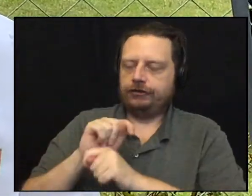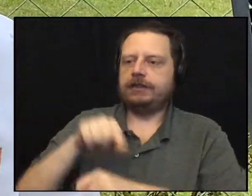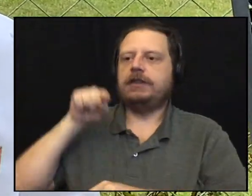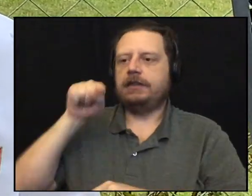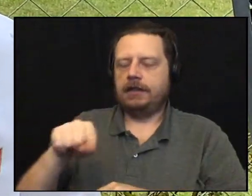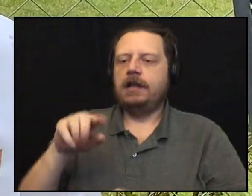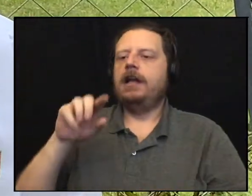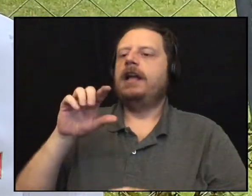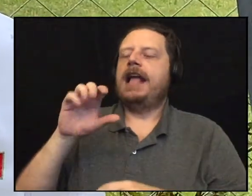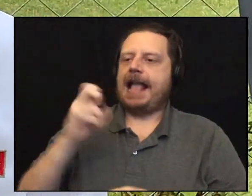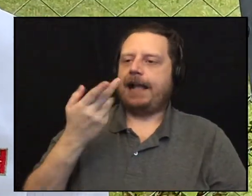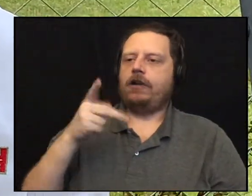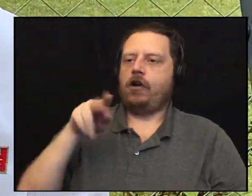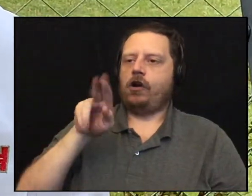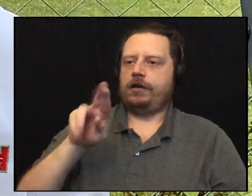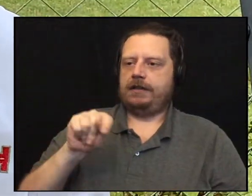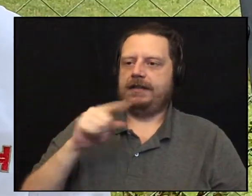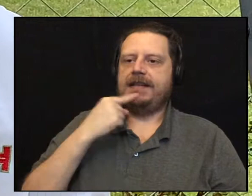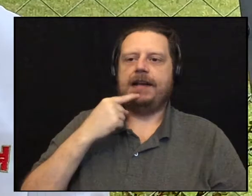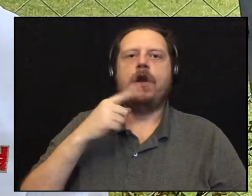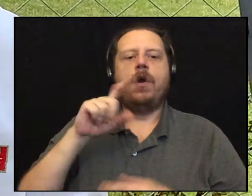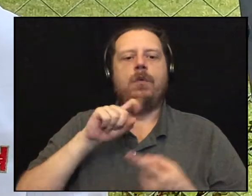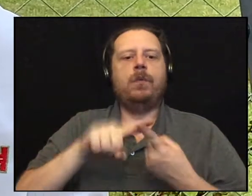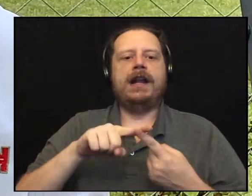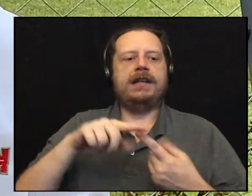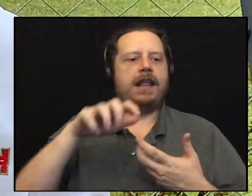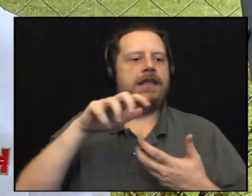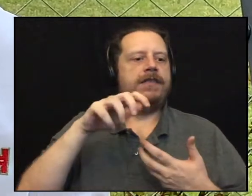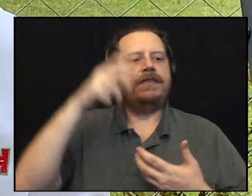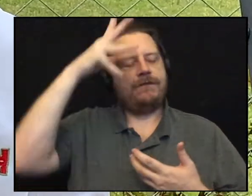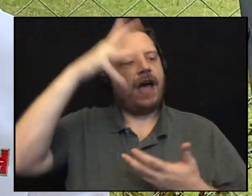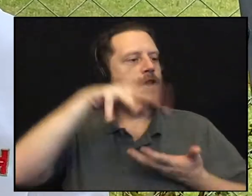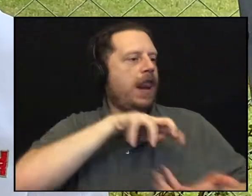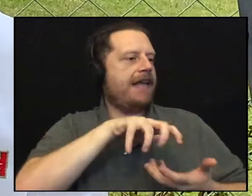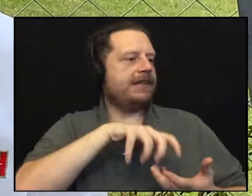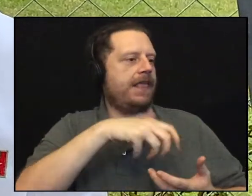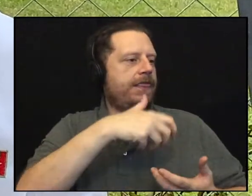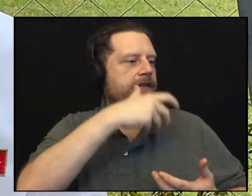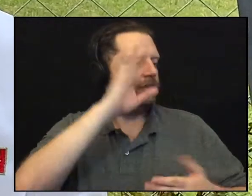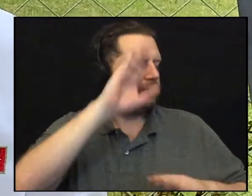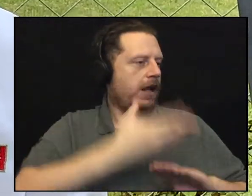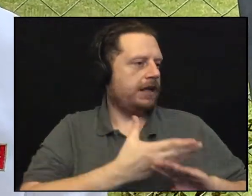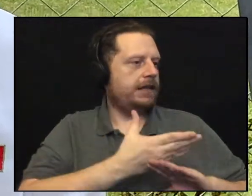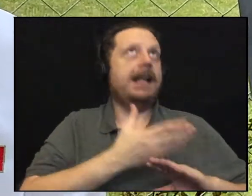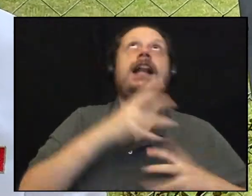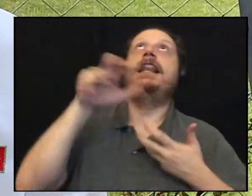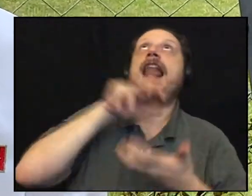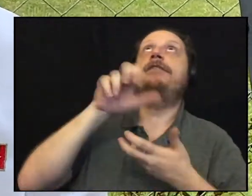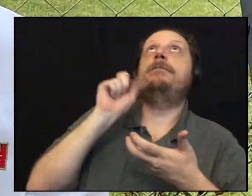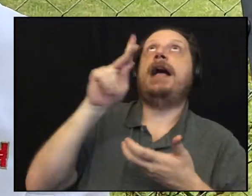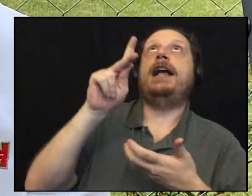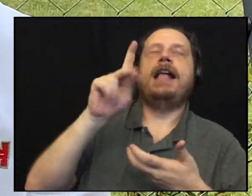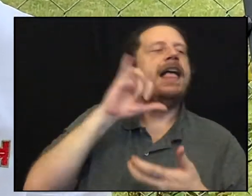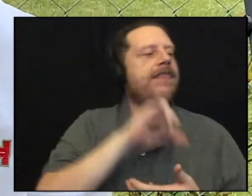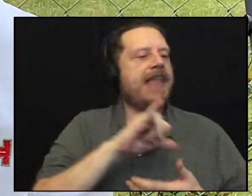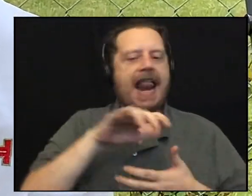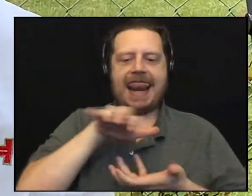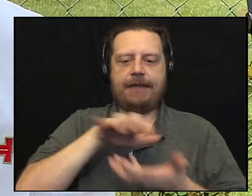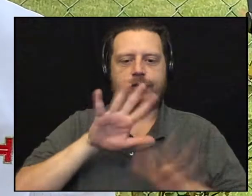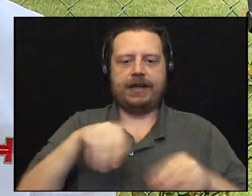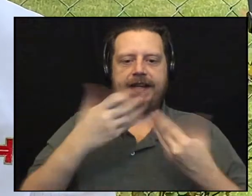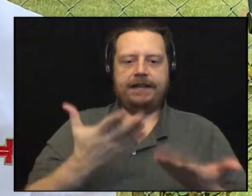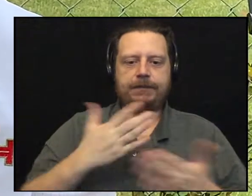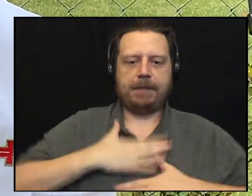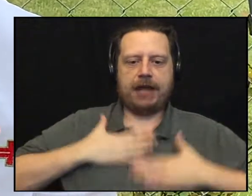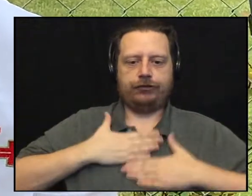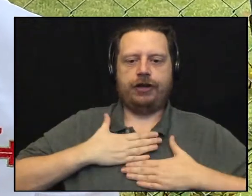Father laughs at the Son, and the Son laughs back at the Father, that laughter gives pleasure, that pleasure gives